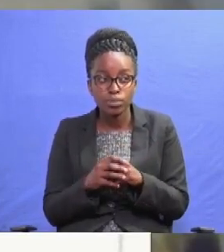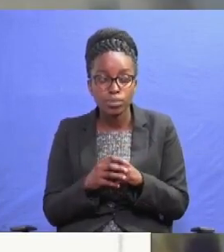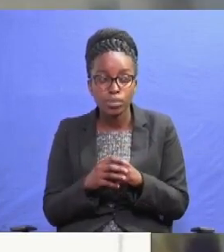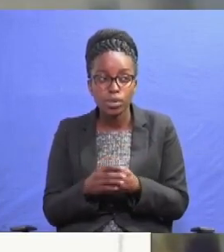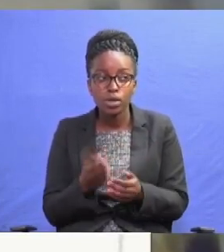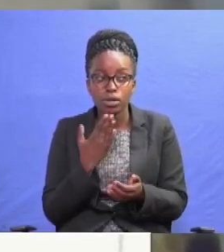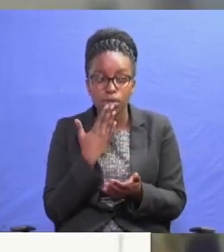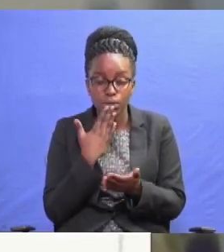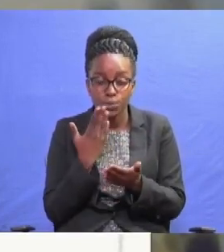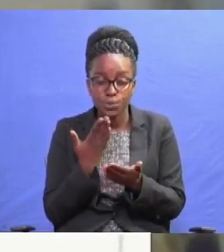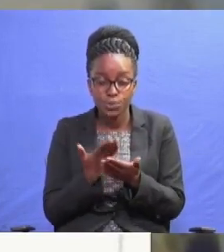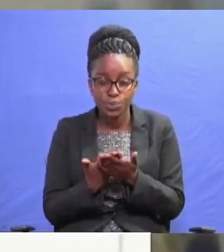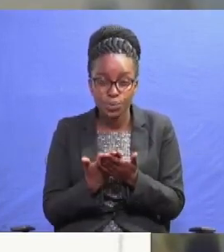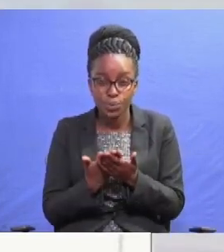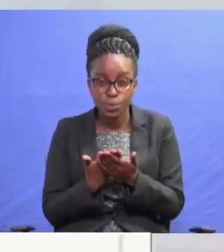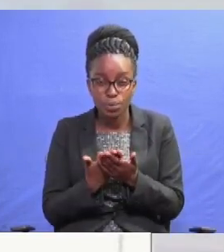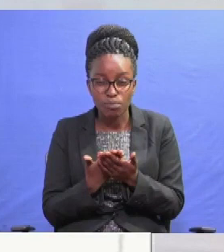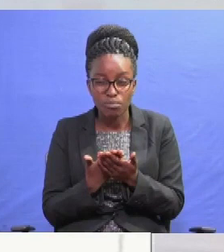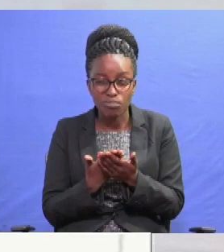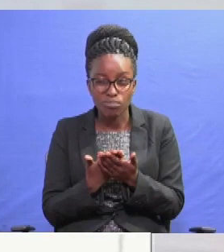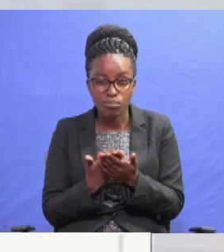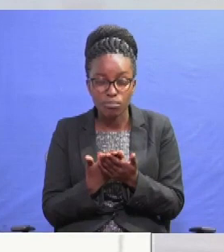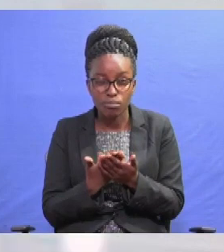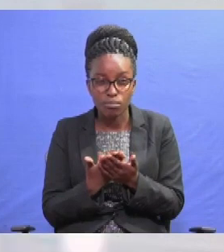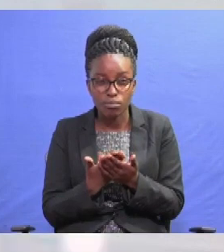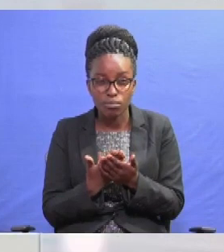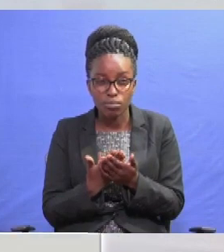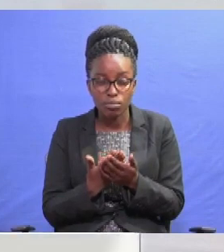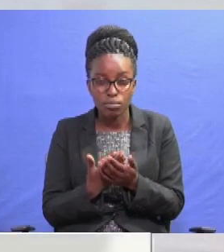Thank you too. All right, so Prof, there is,